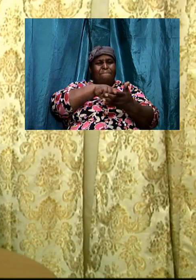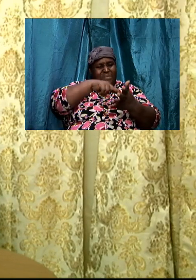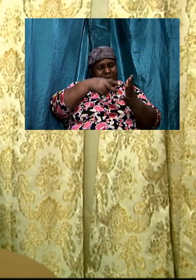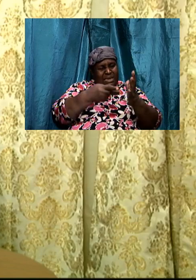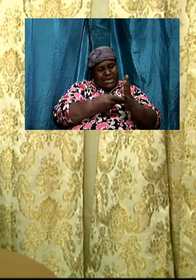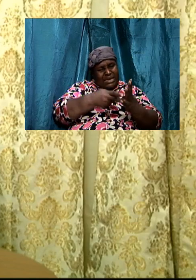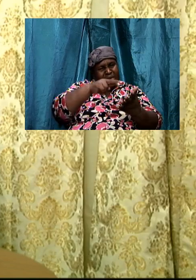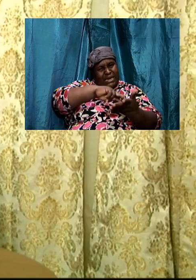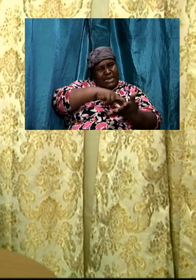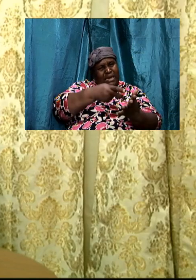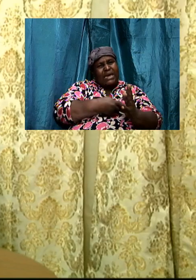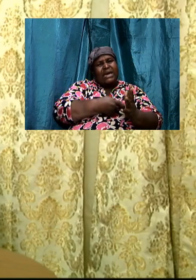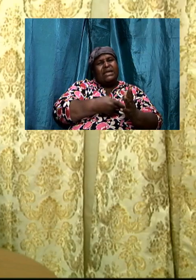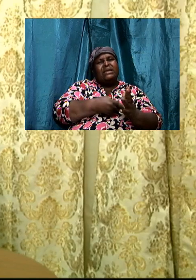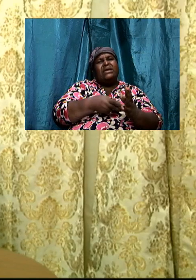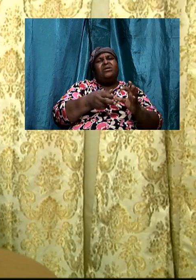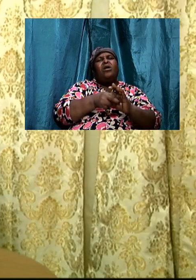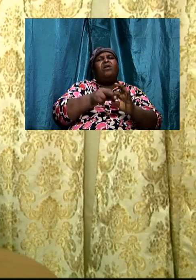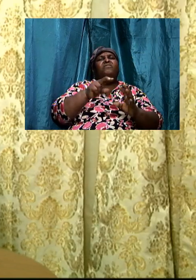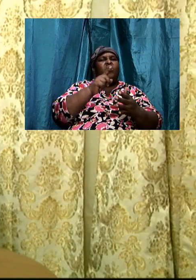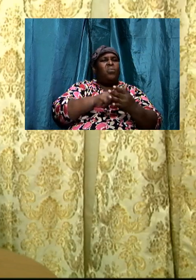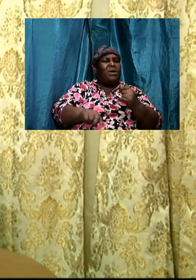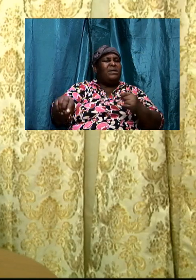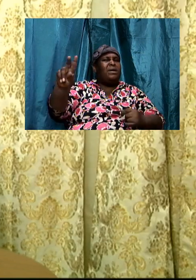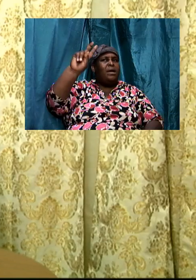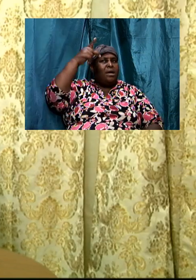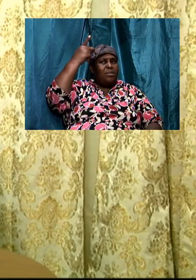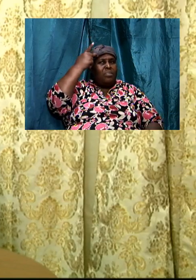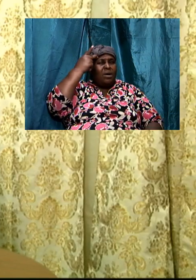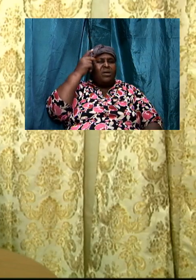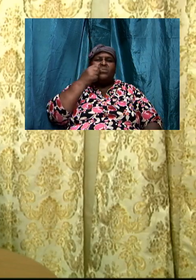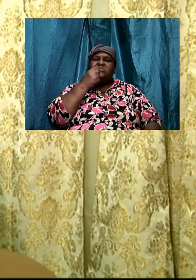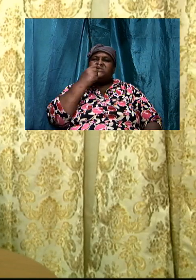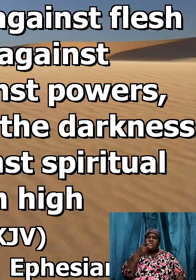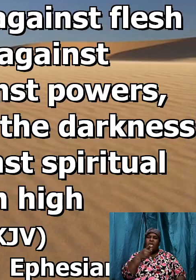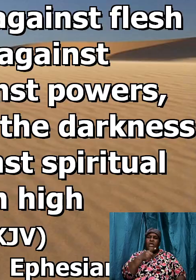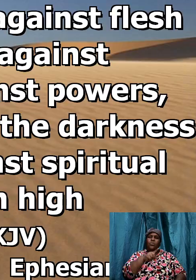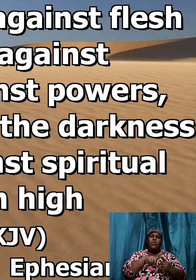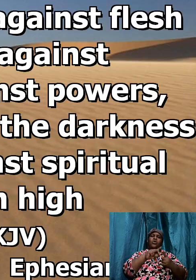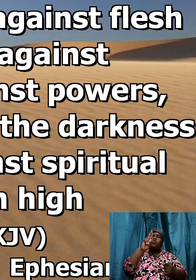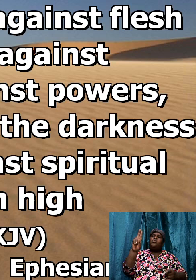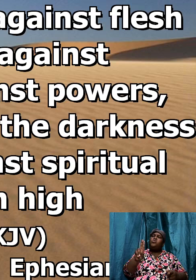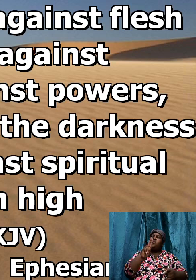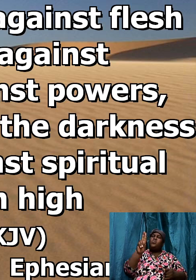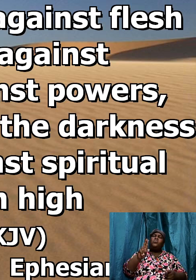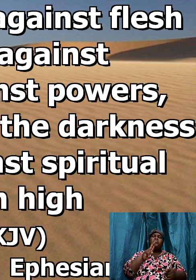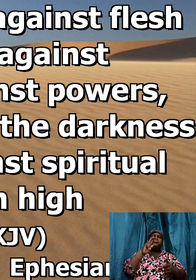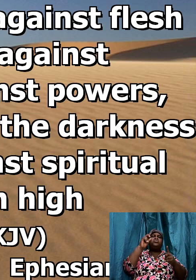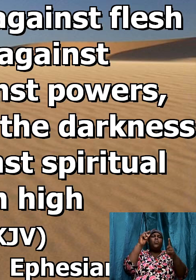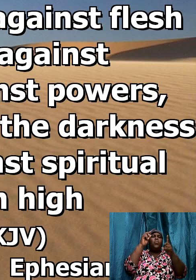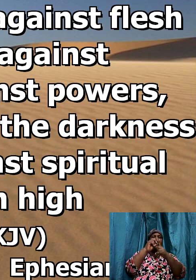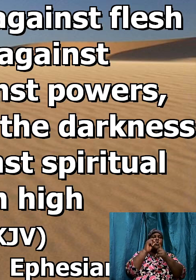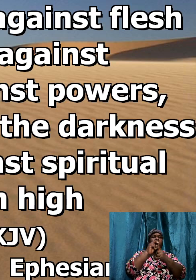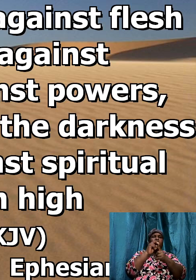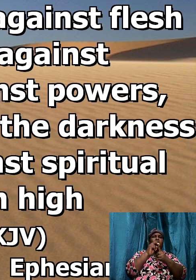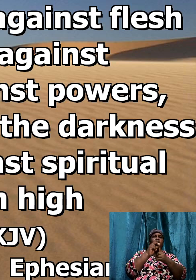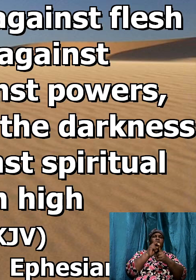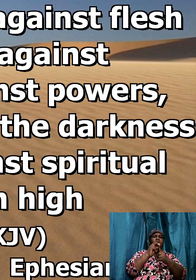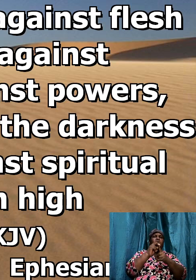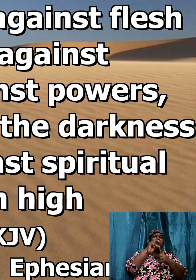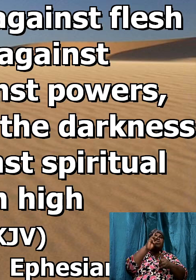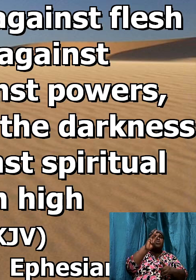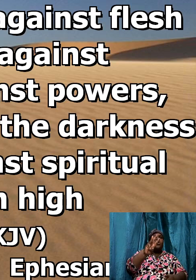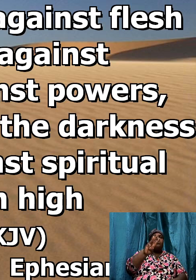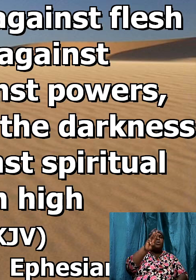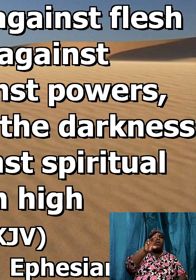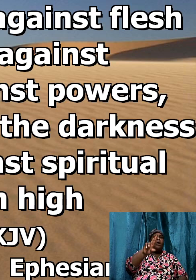of what Paul was trying to convey when he used the word wrestle and I'm going to take us